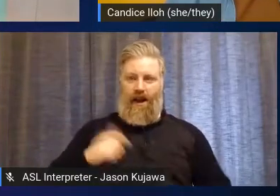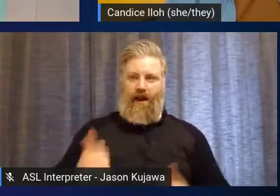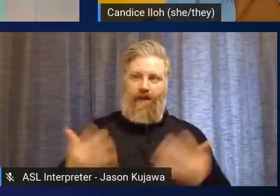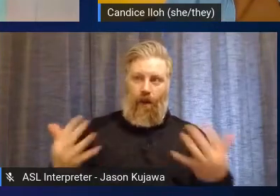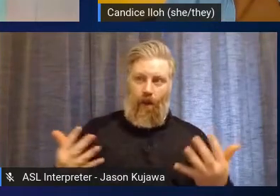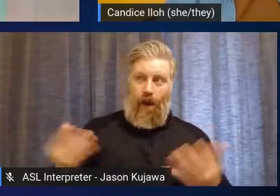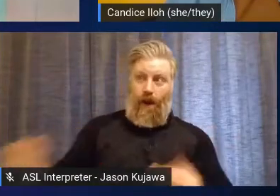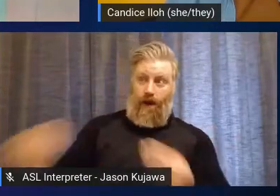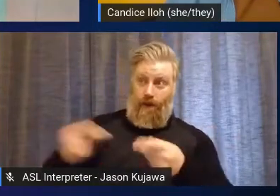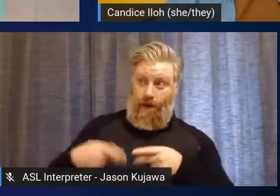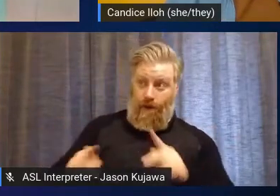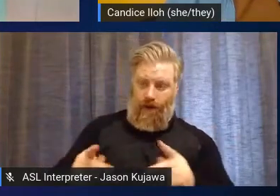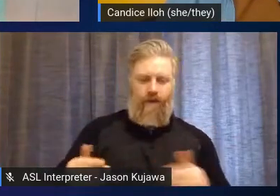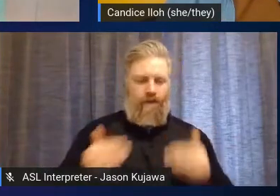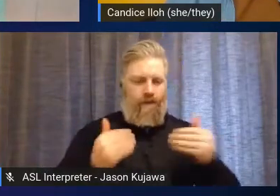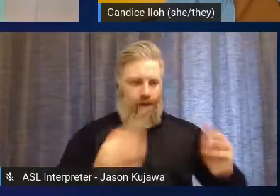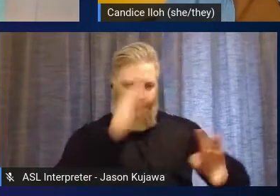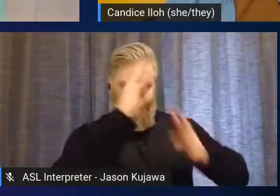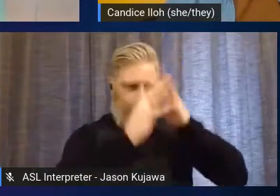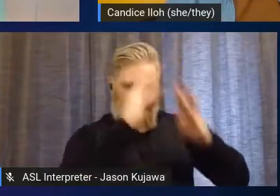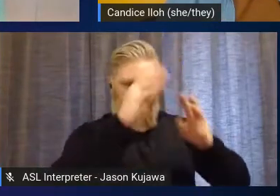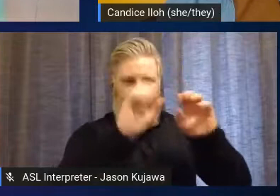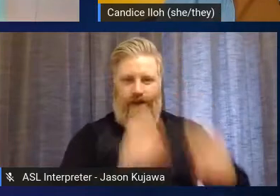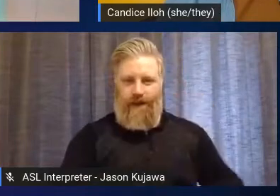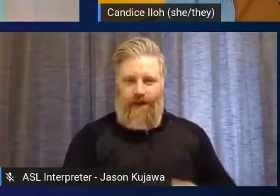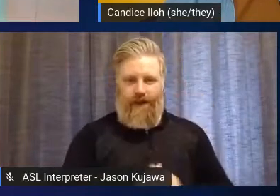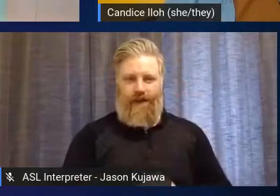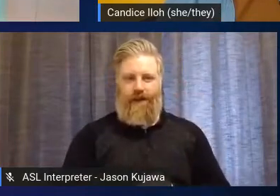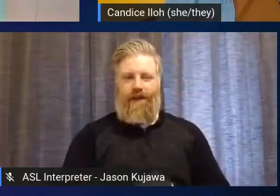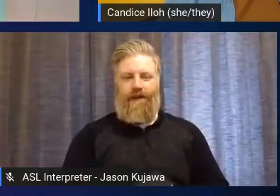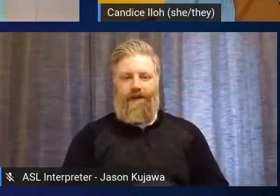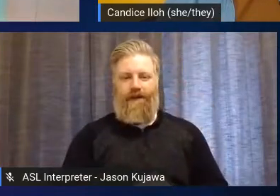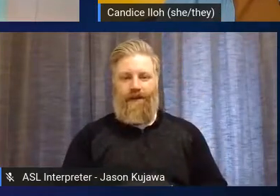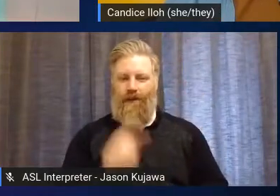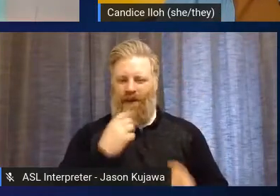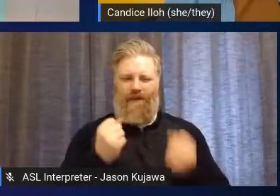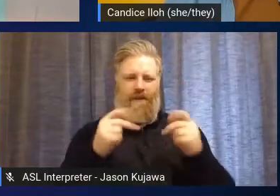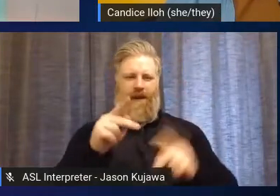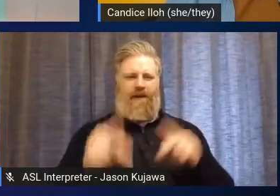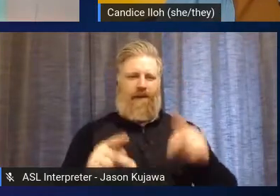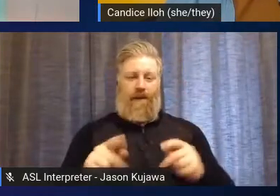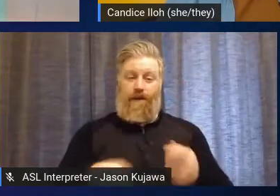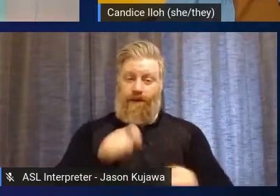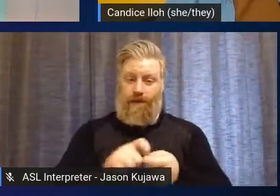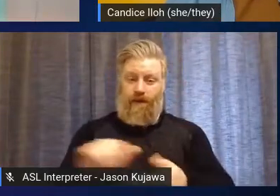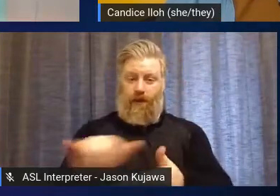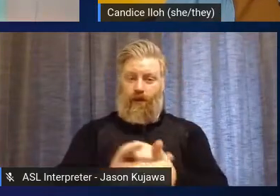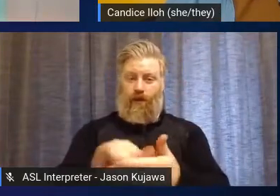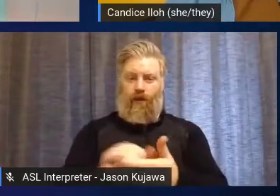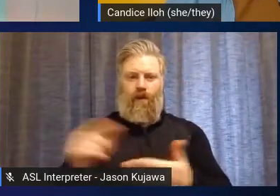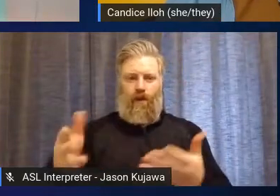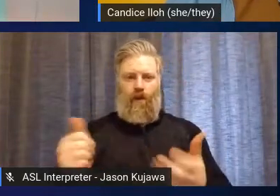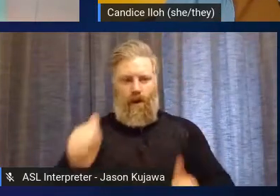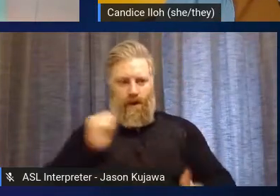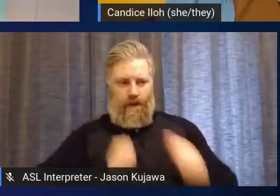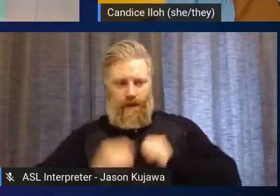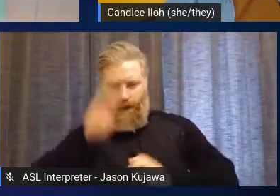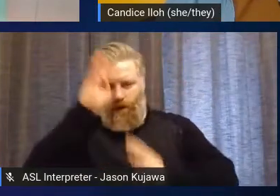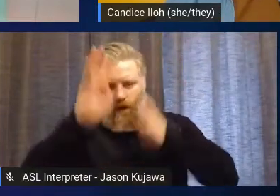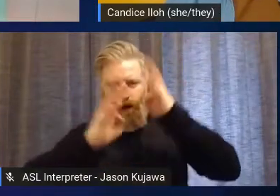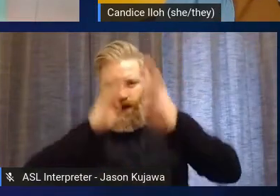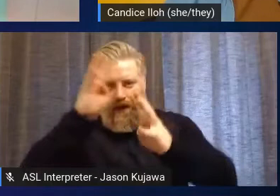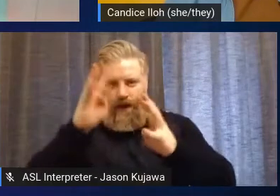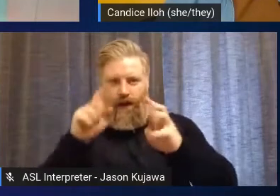create stuff. And there's just so many people out there, particularly in New York, trying to create on the stage that, you know, you got to